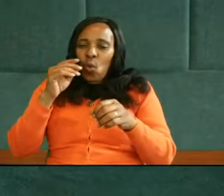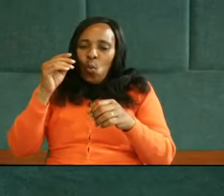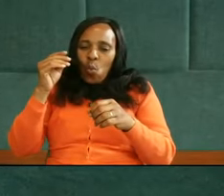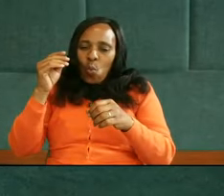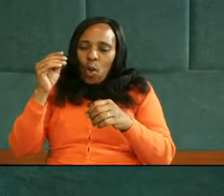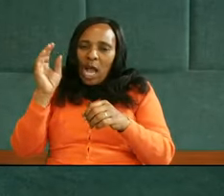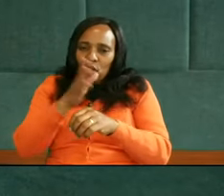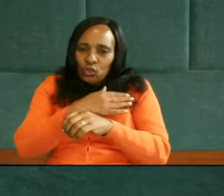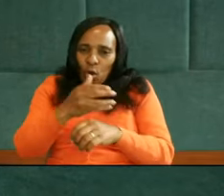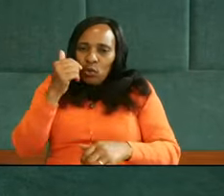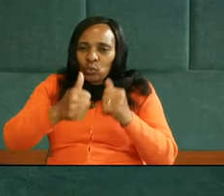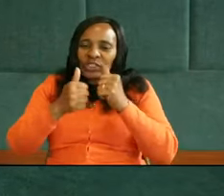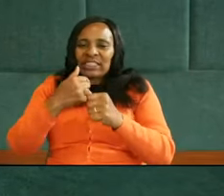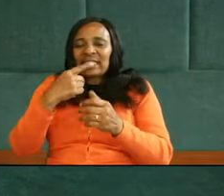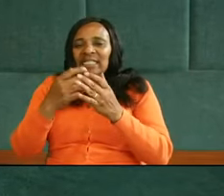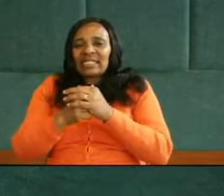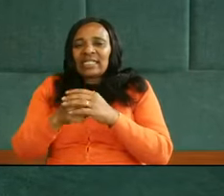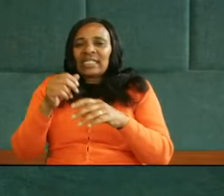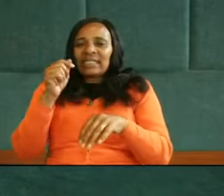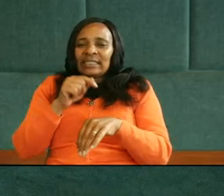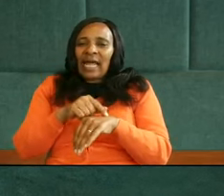says,